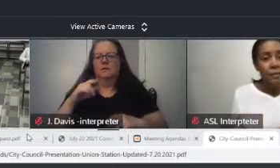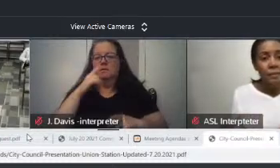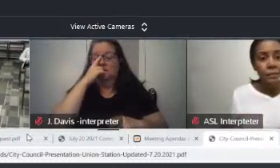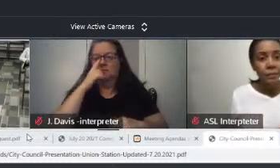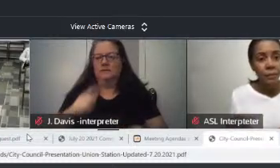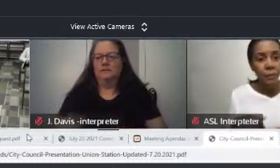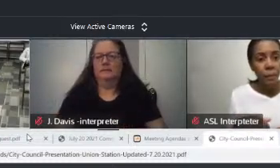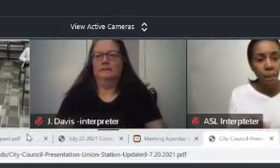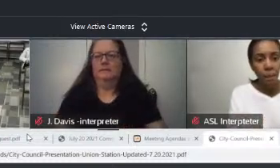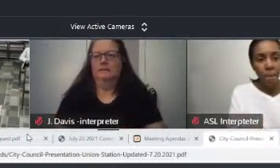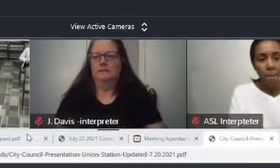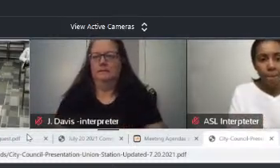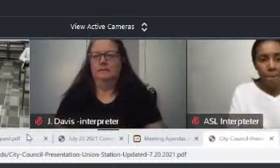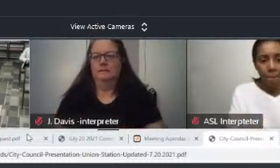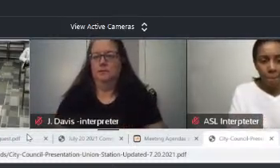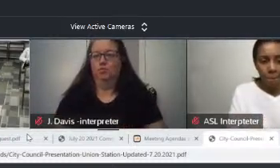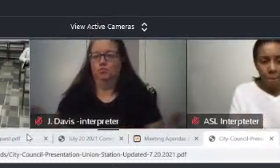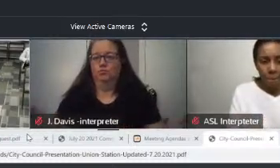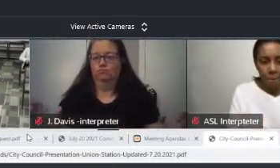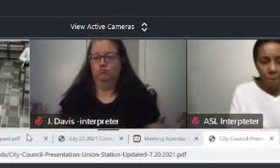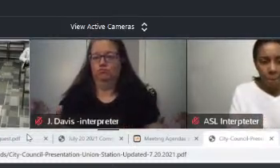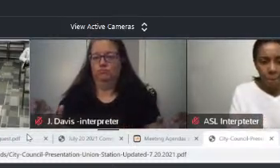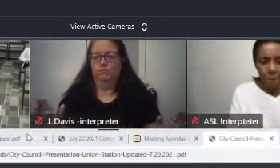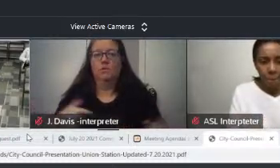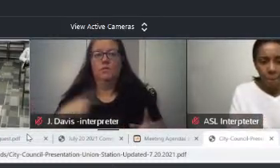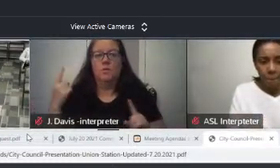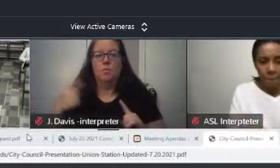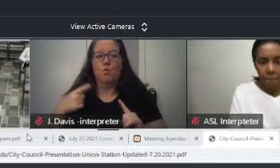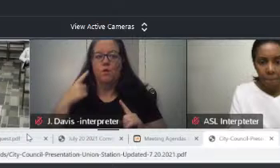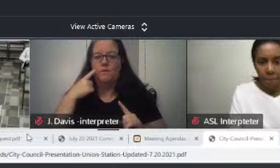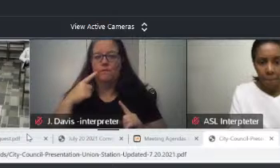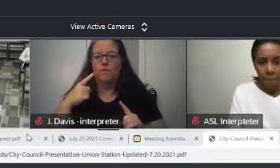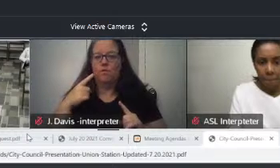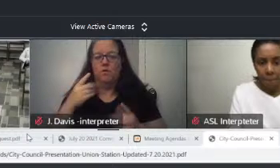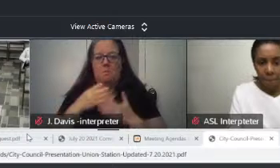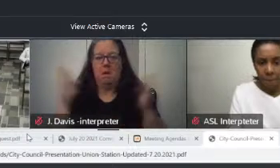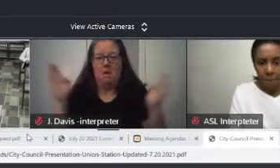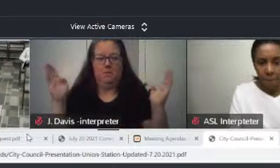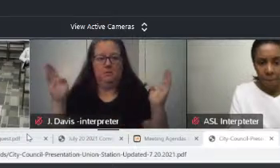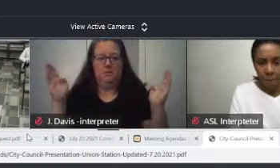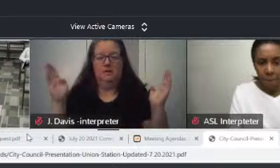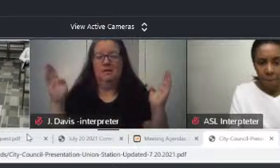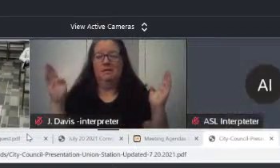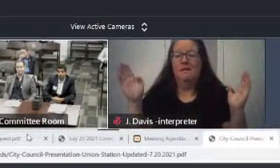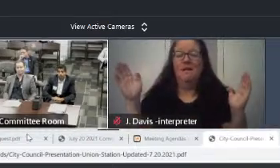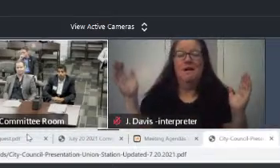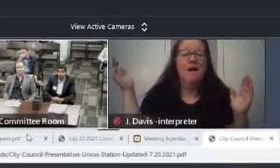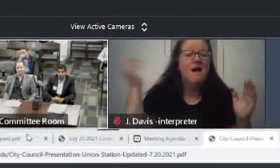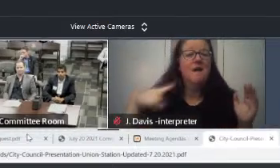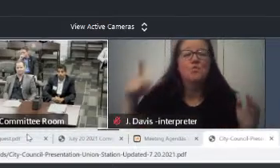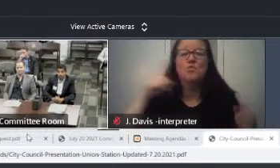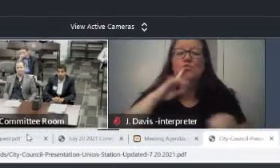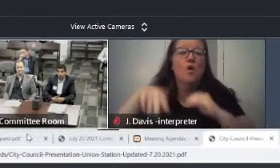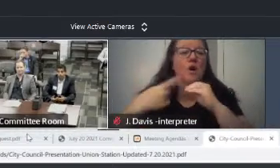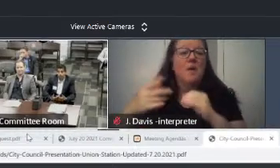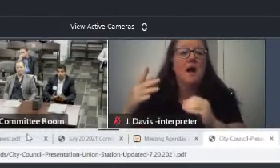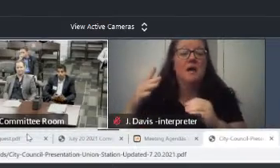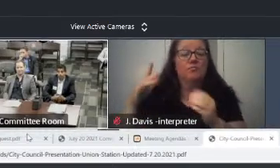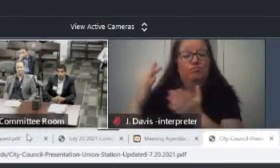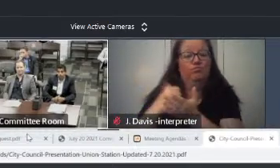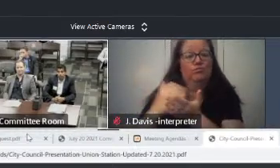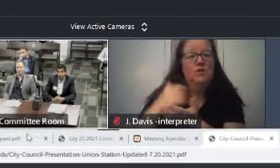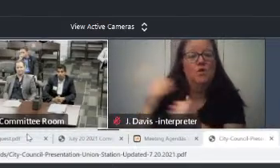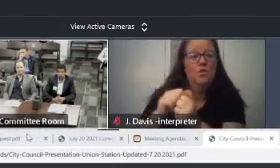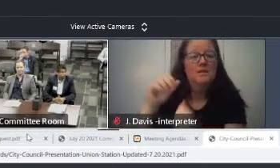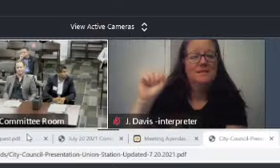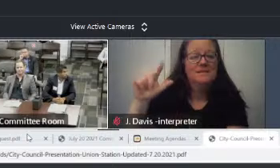the city. Yeah. And I just make this point for public consumption. Everybody throws around sales tax being generated, but with the majority going back